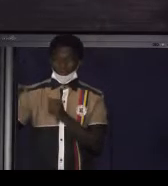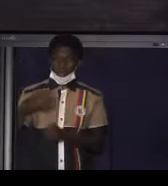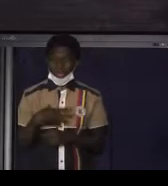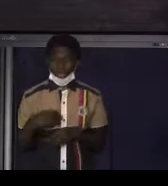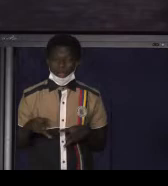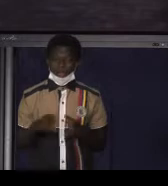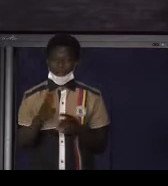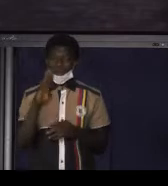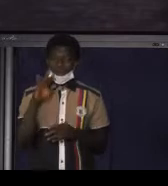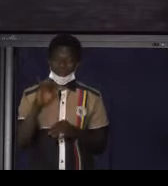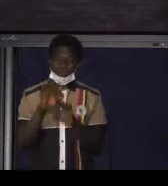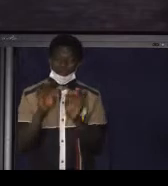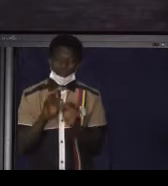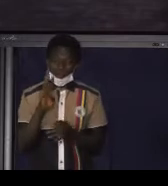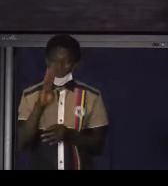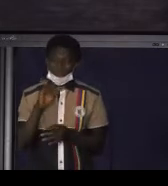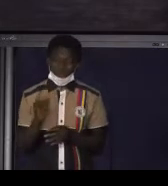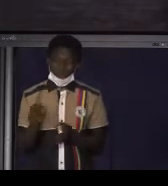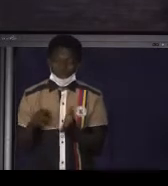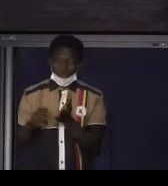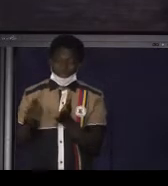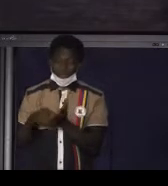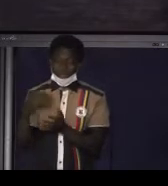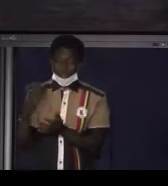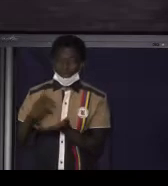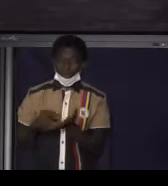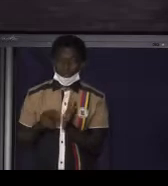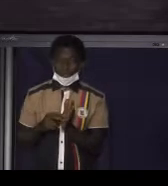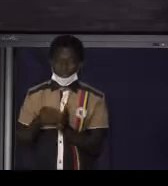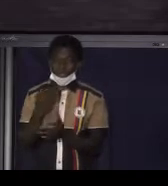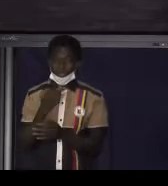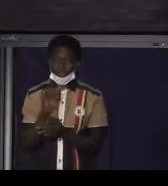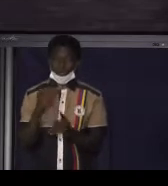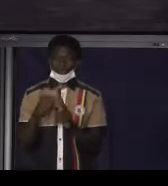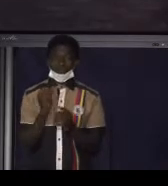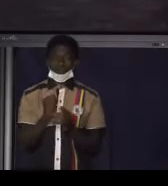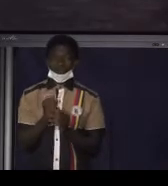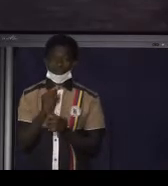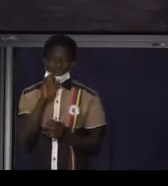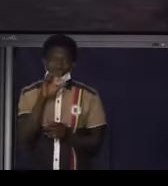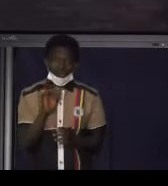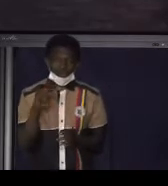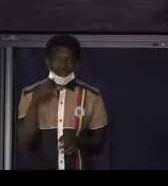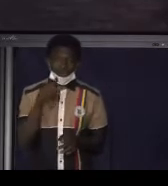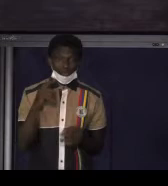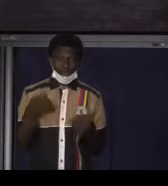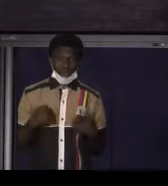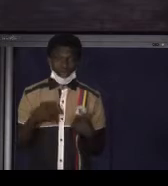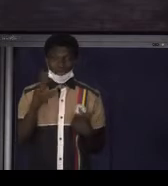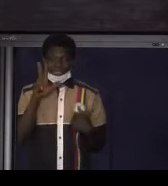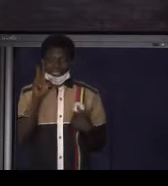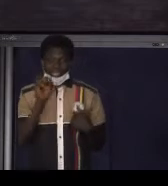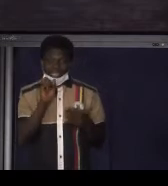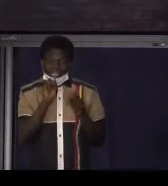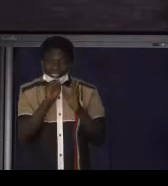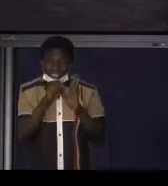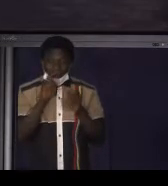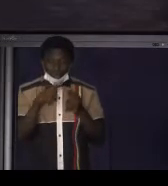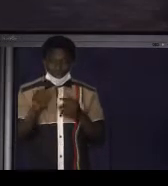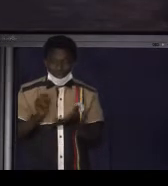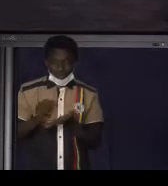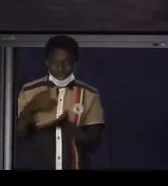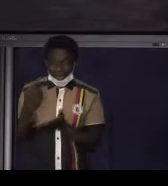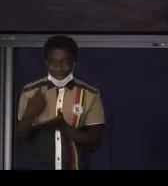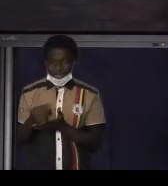and away formed by repetition of meaning of words. So you have 30